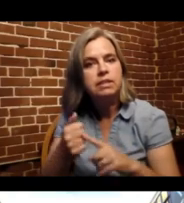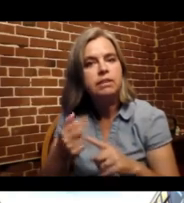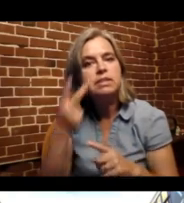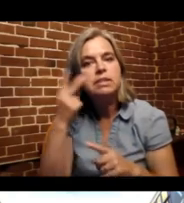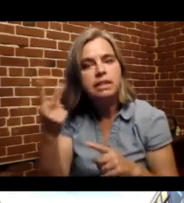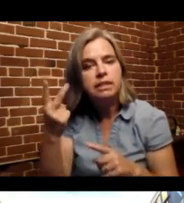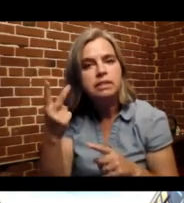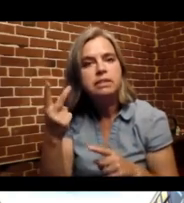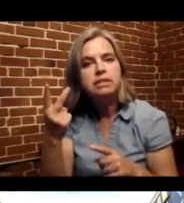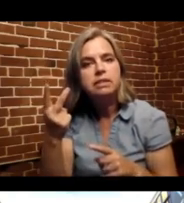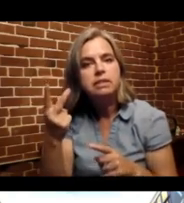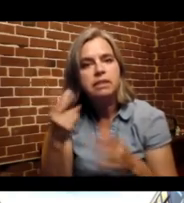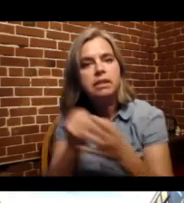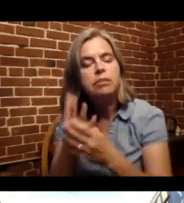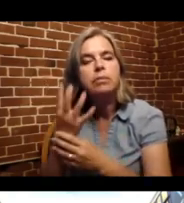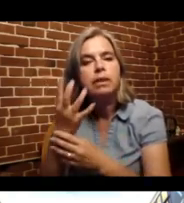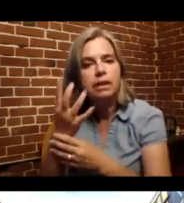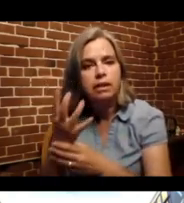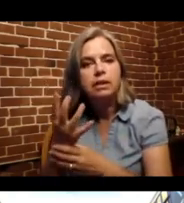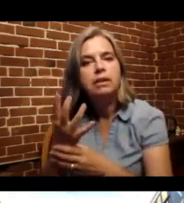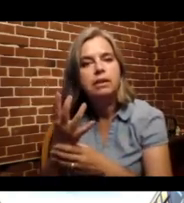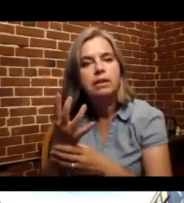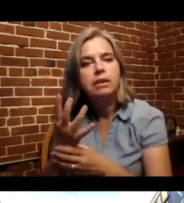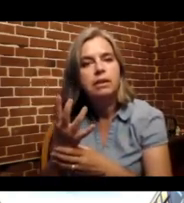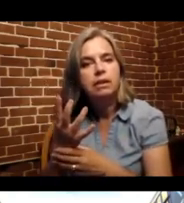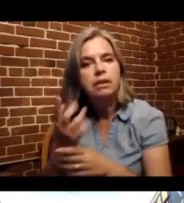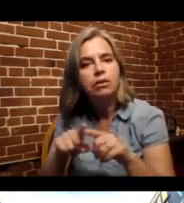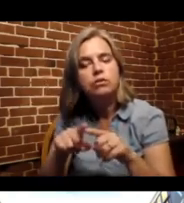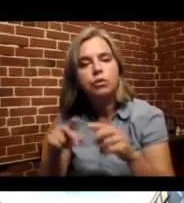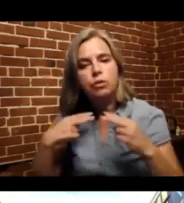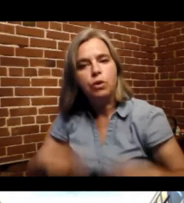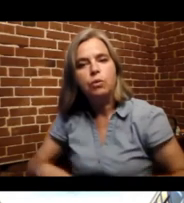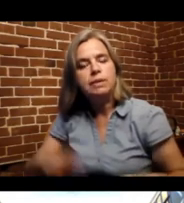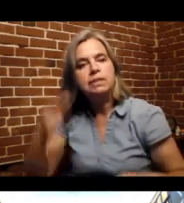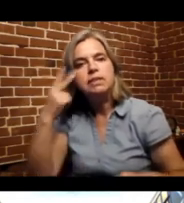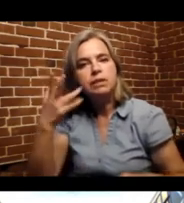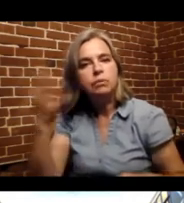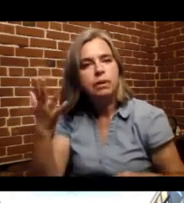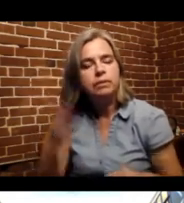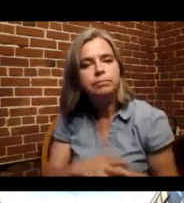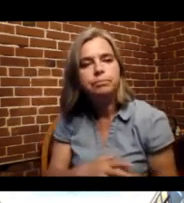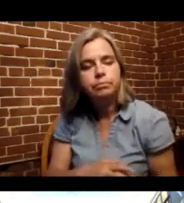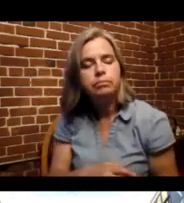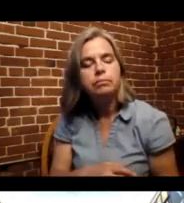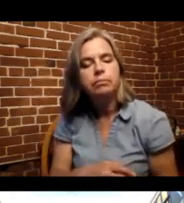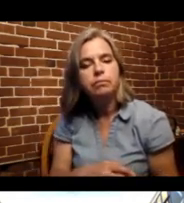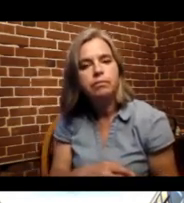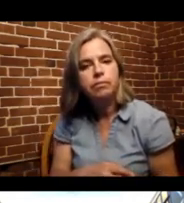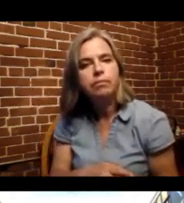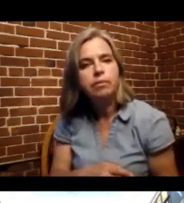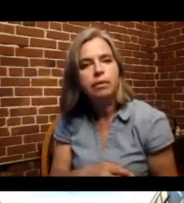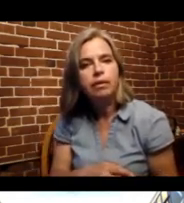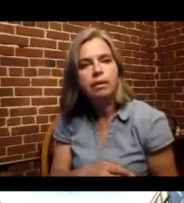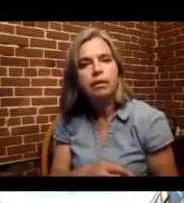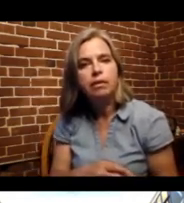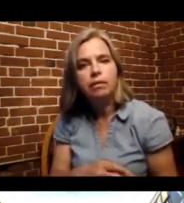growth of this plant and what us humans sees. And as a contrast, they put next to each other side